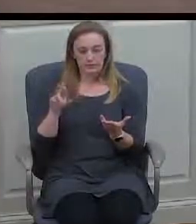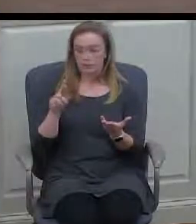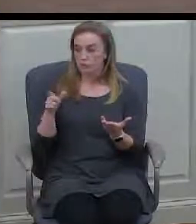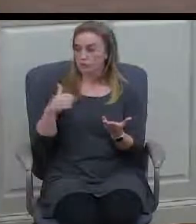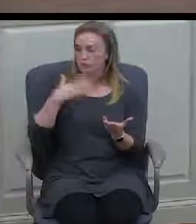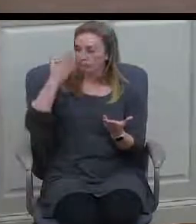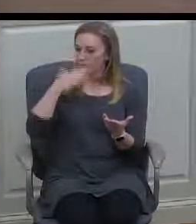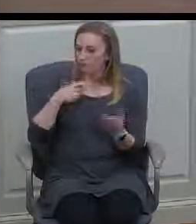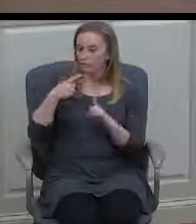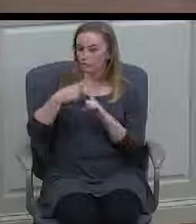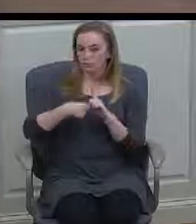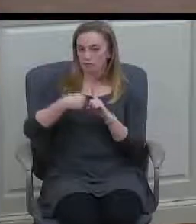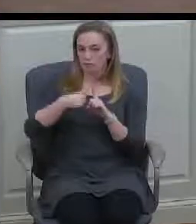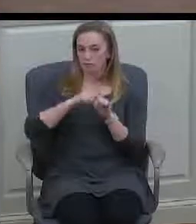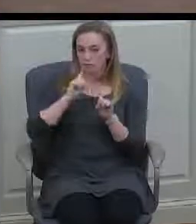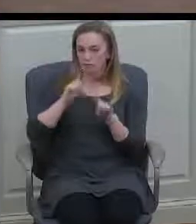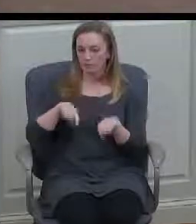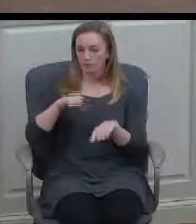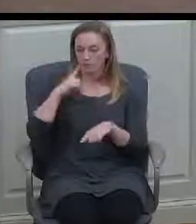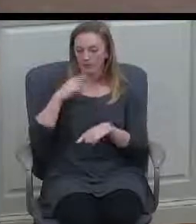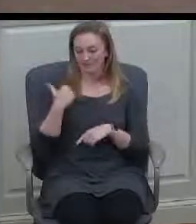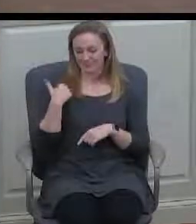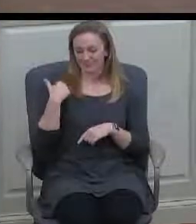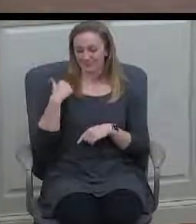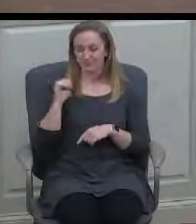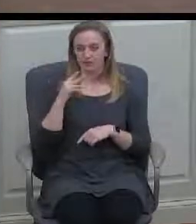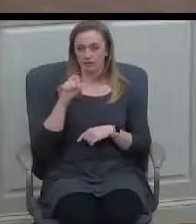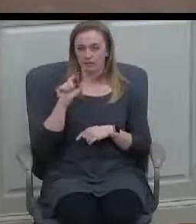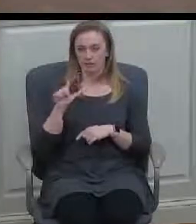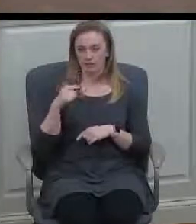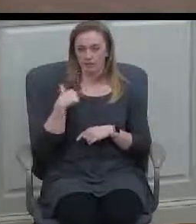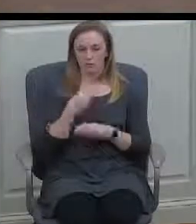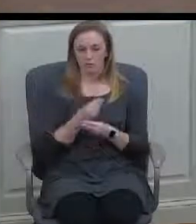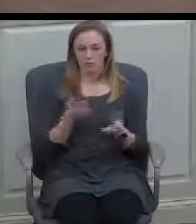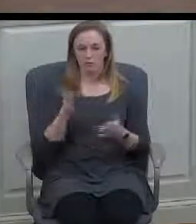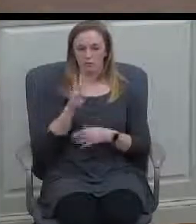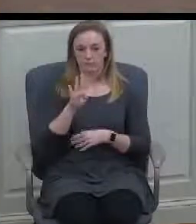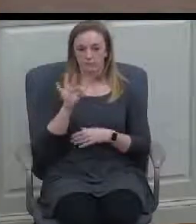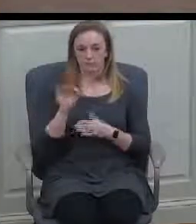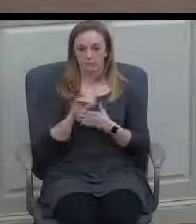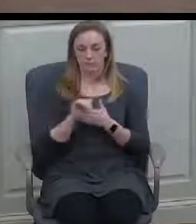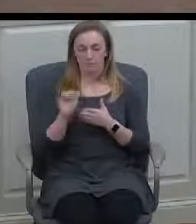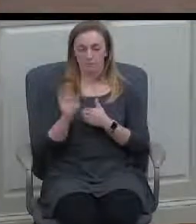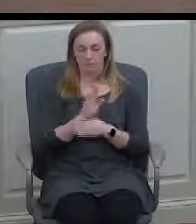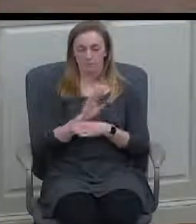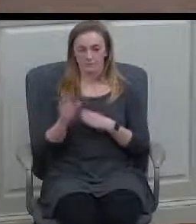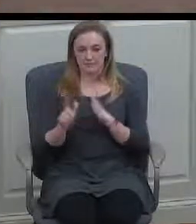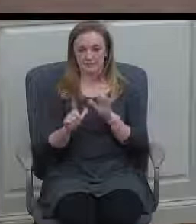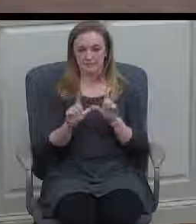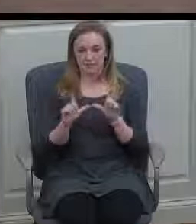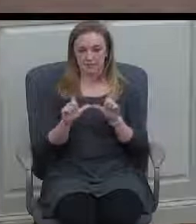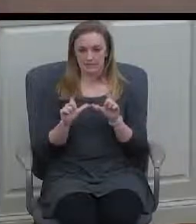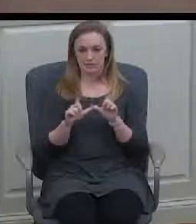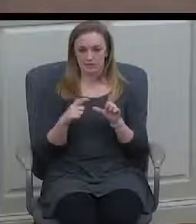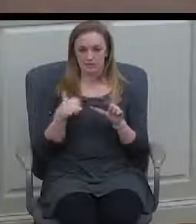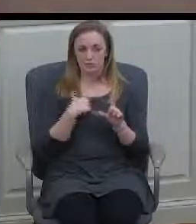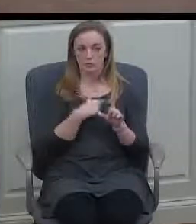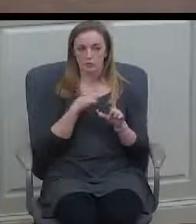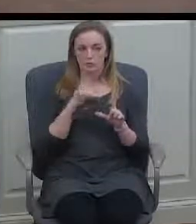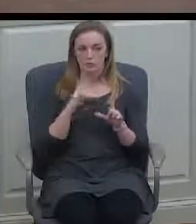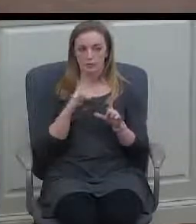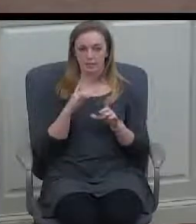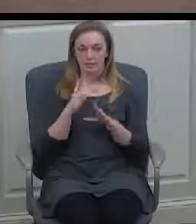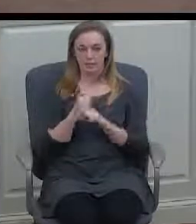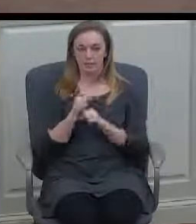the monthly report for April. We issued 49 business licenses. We were able to get the house